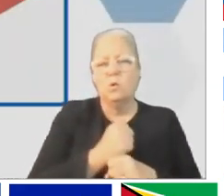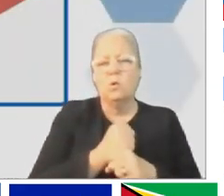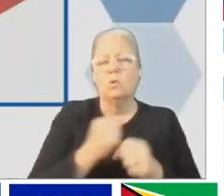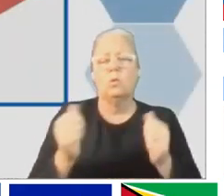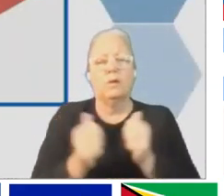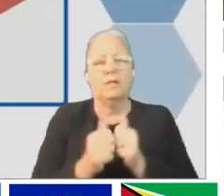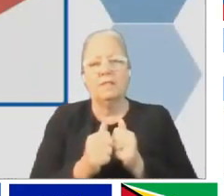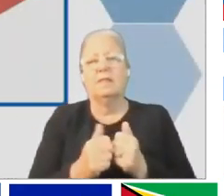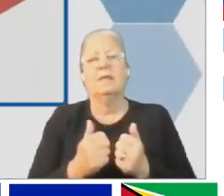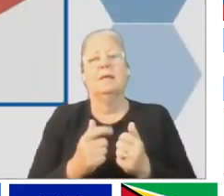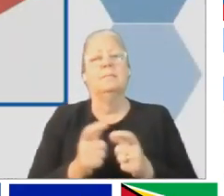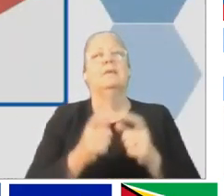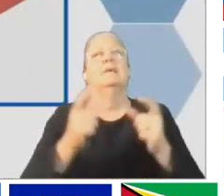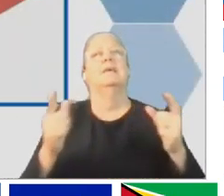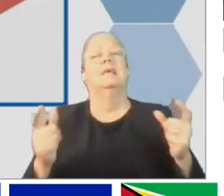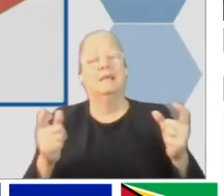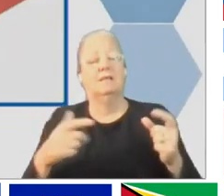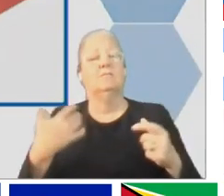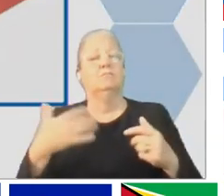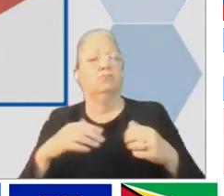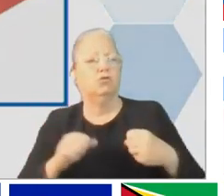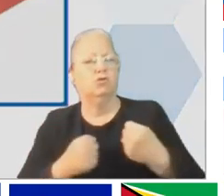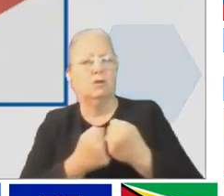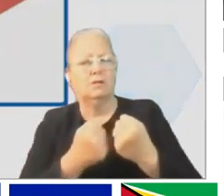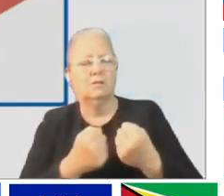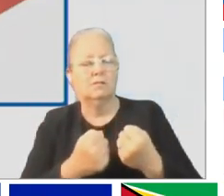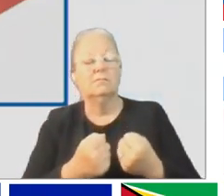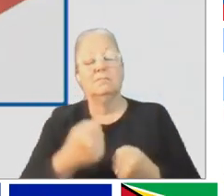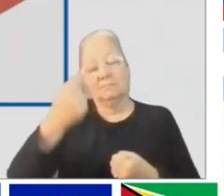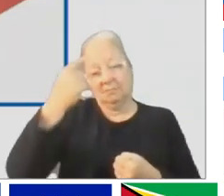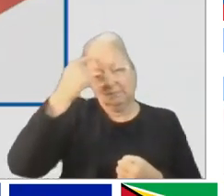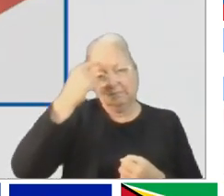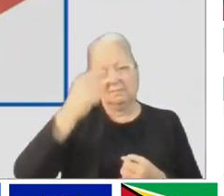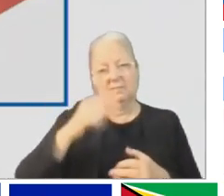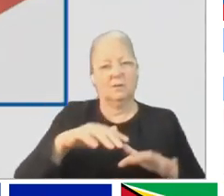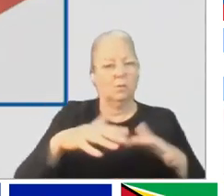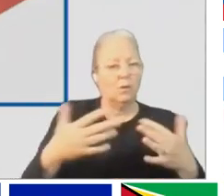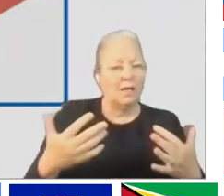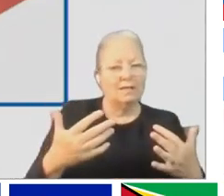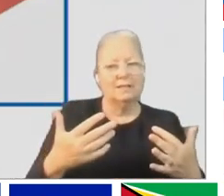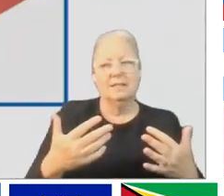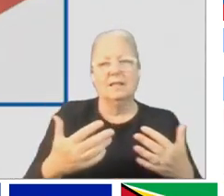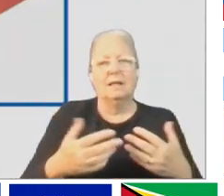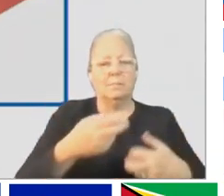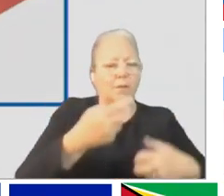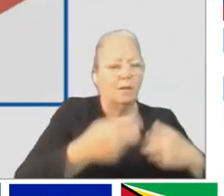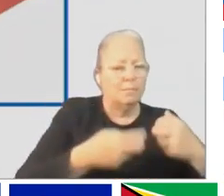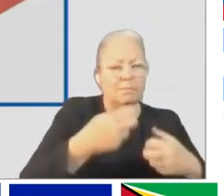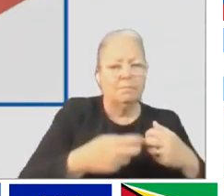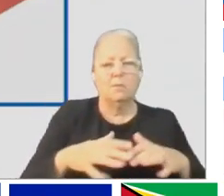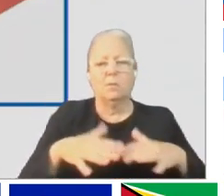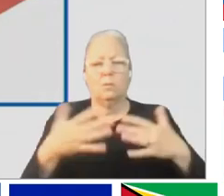of authorities to address the effects and impacts of multiple hazards?